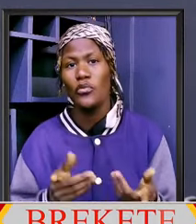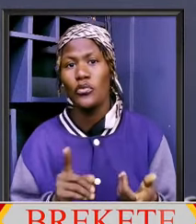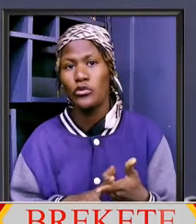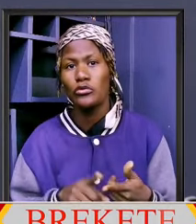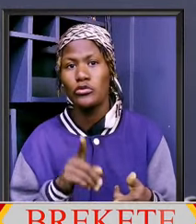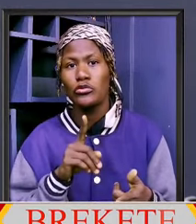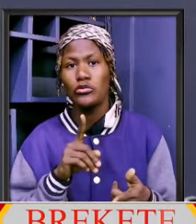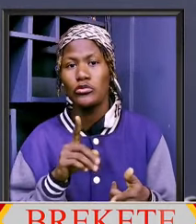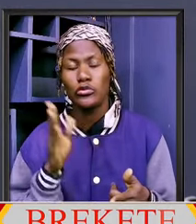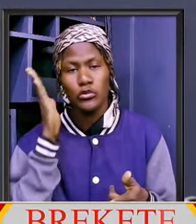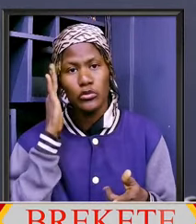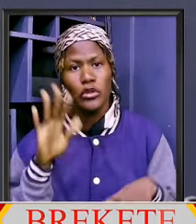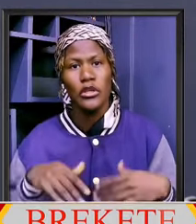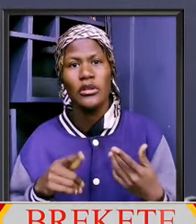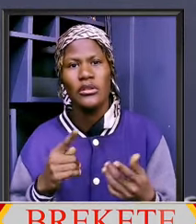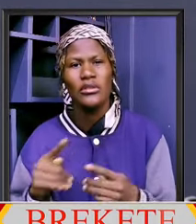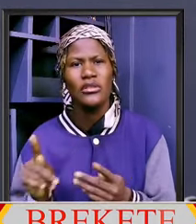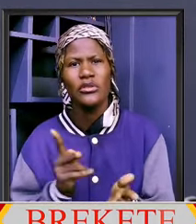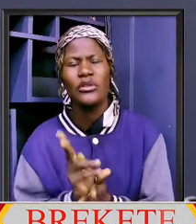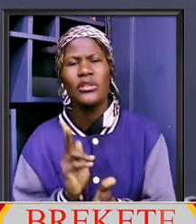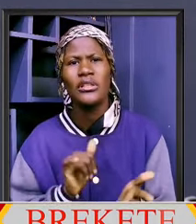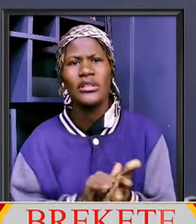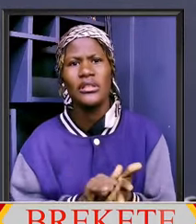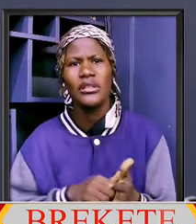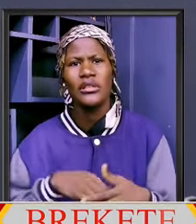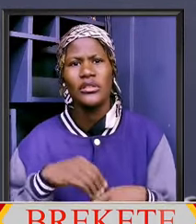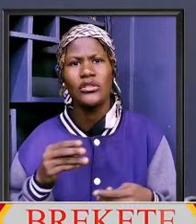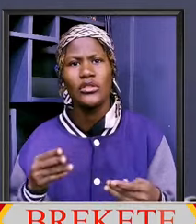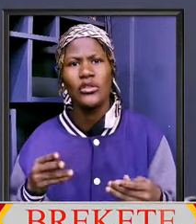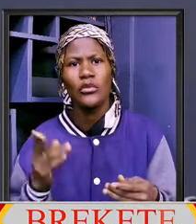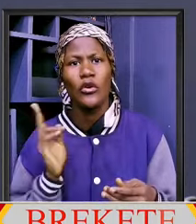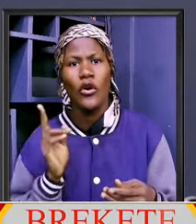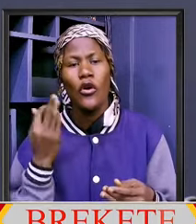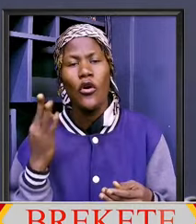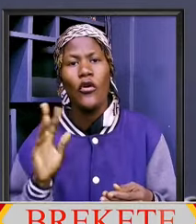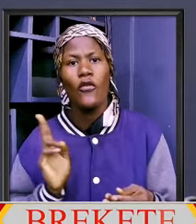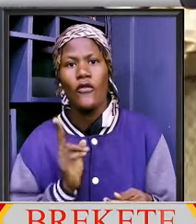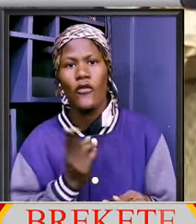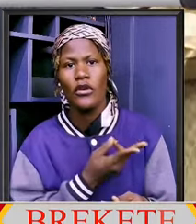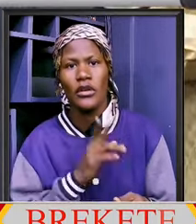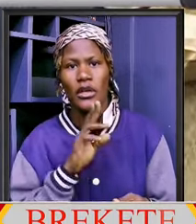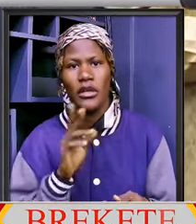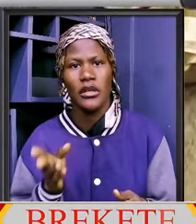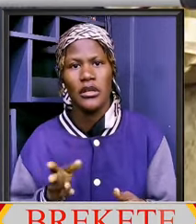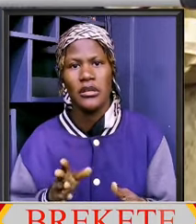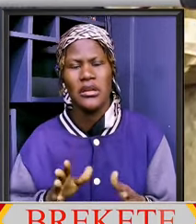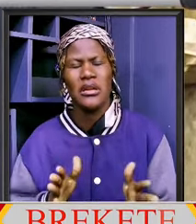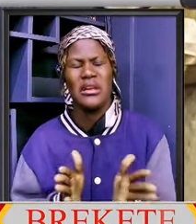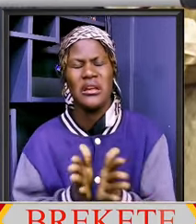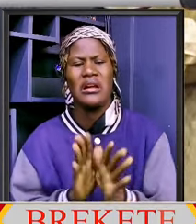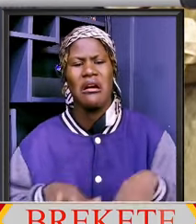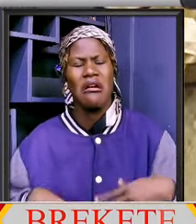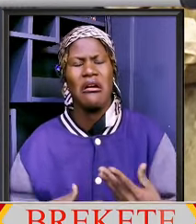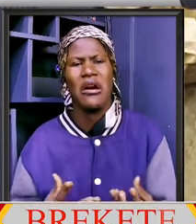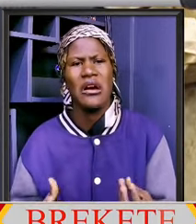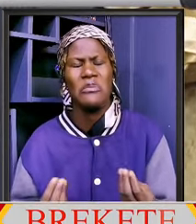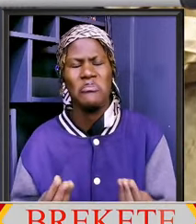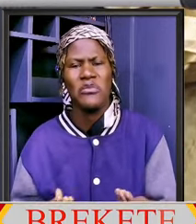some of us can be, if not most of us, just do mistakes. Do like say you won't count money. You say, how many una day?